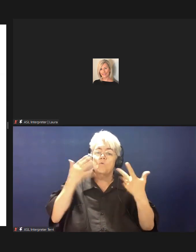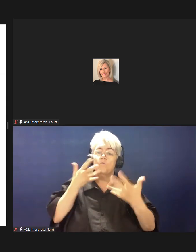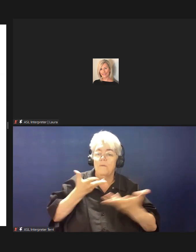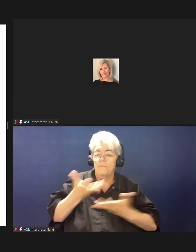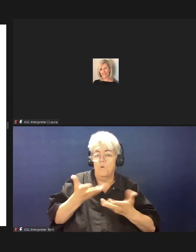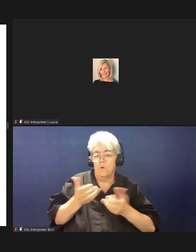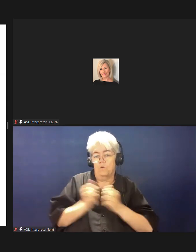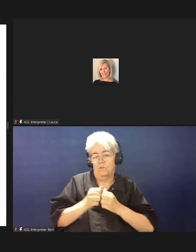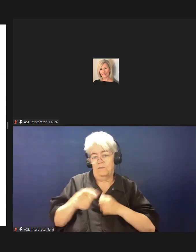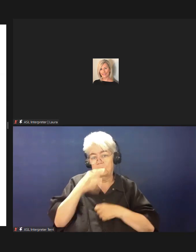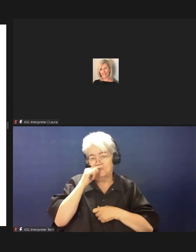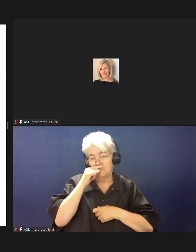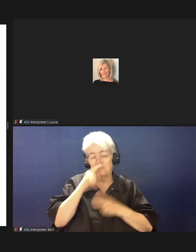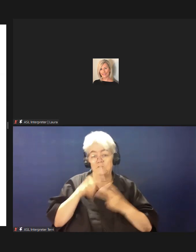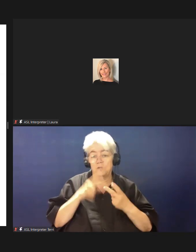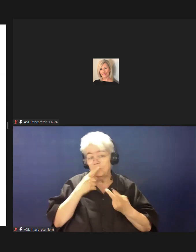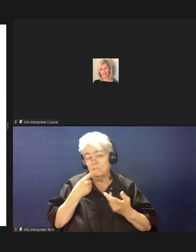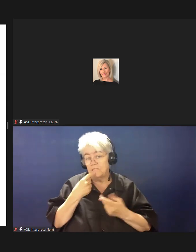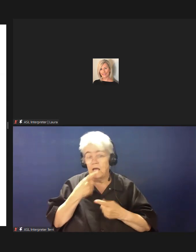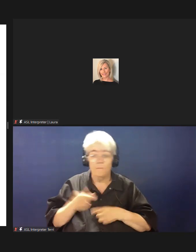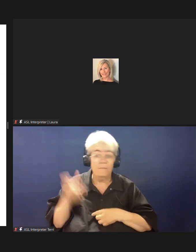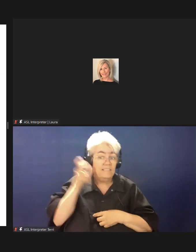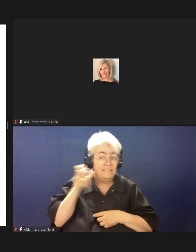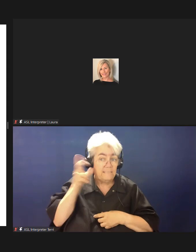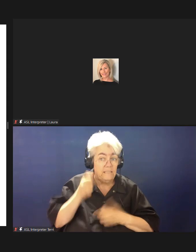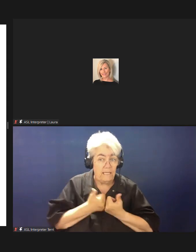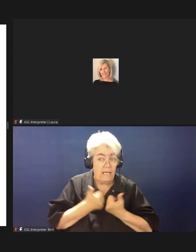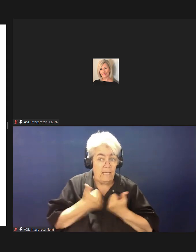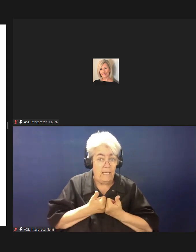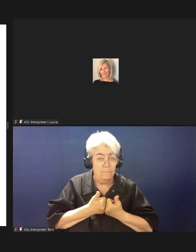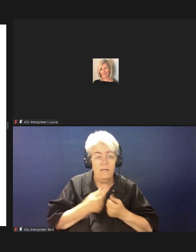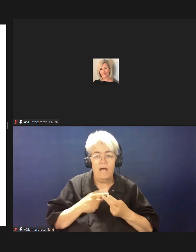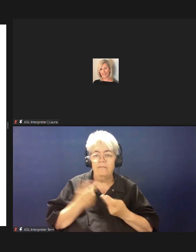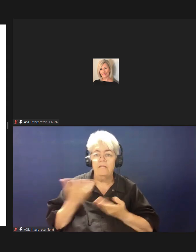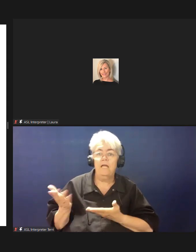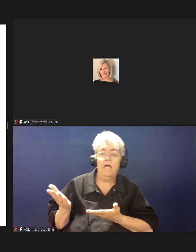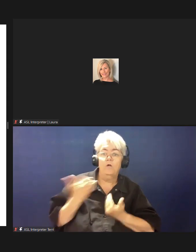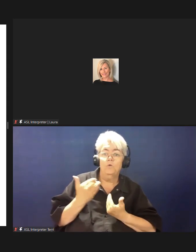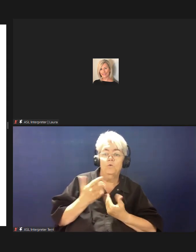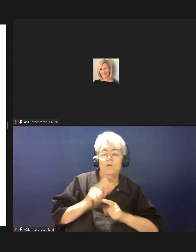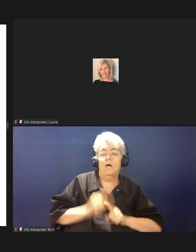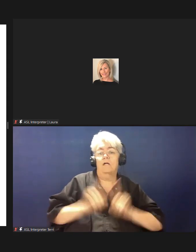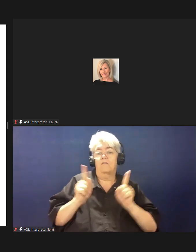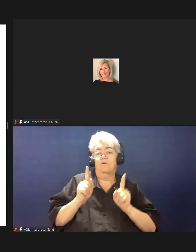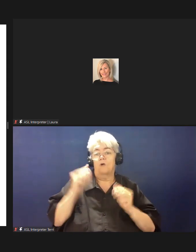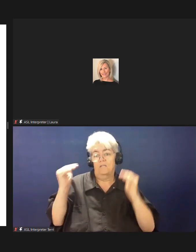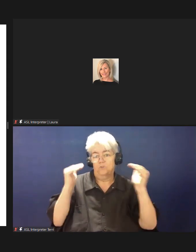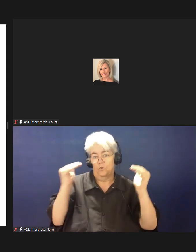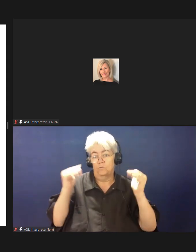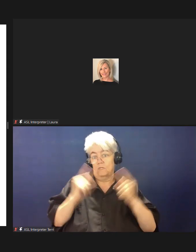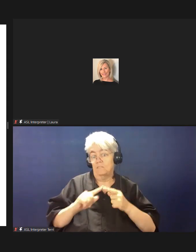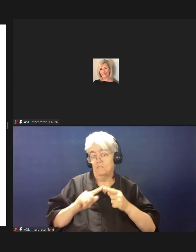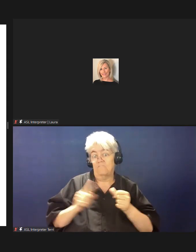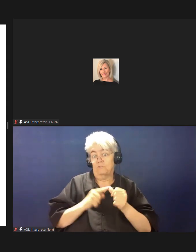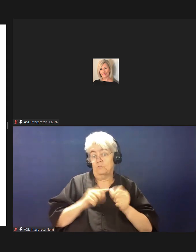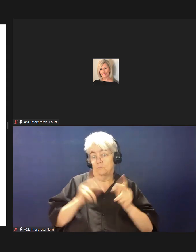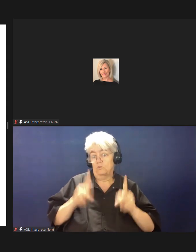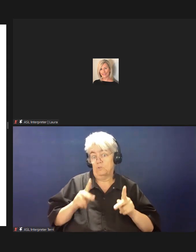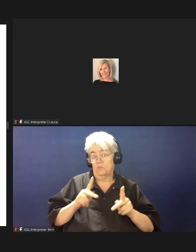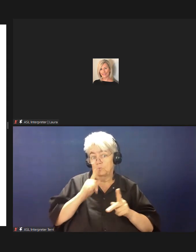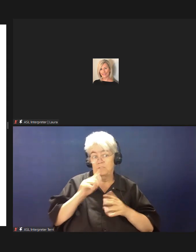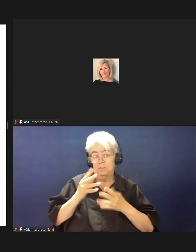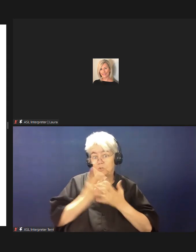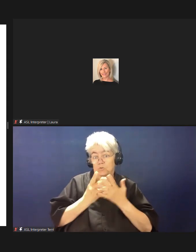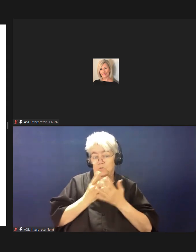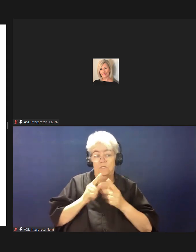example, you may tell a child you're going to play a listening game and include another adult as the first person to be screened, placing the probe near their